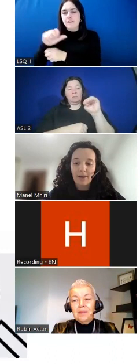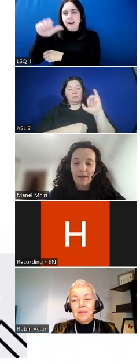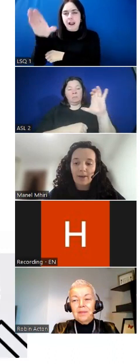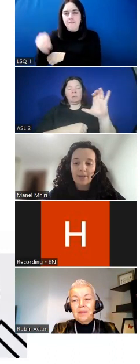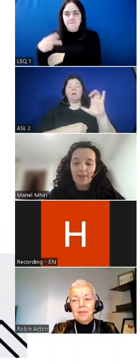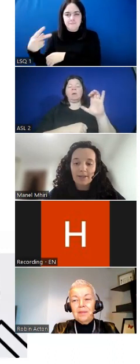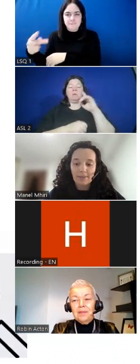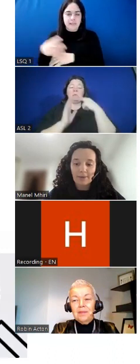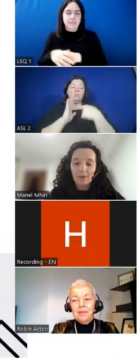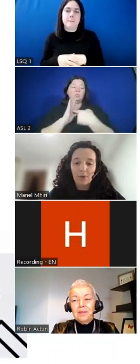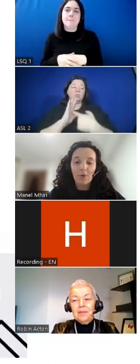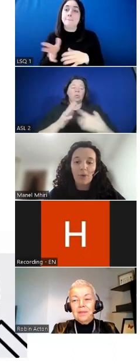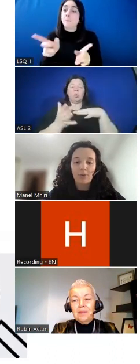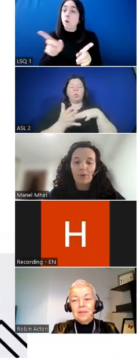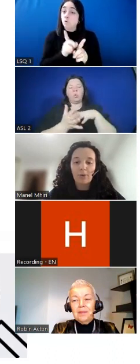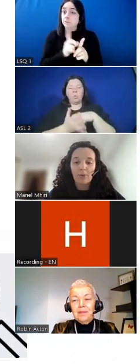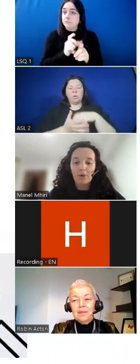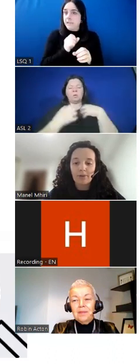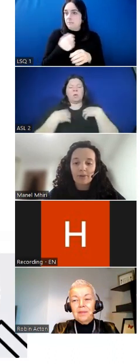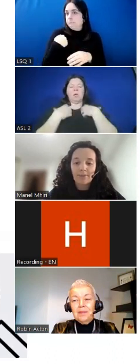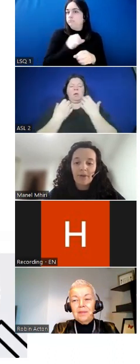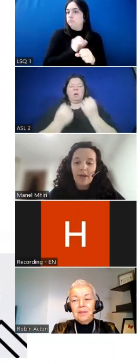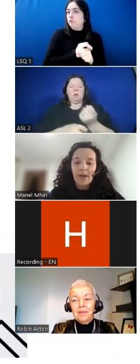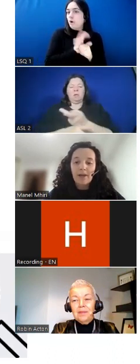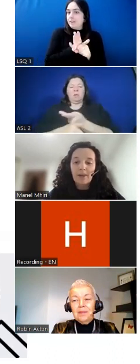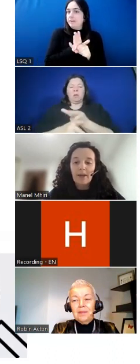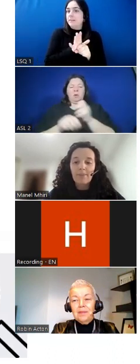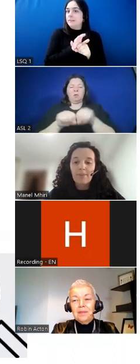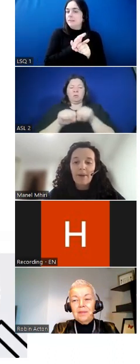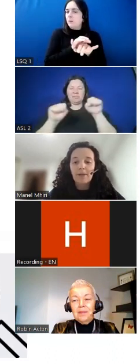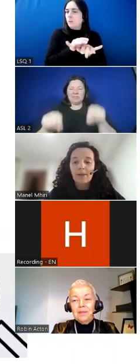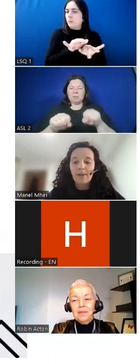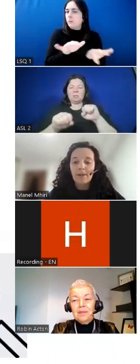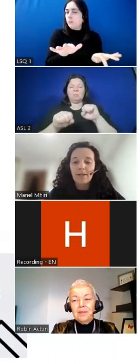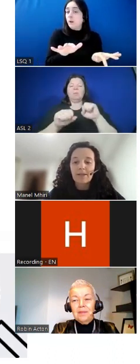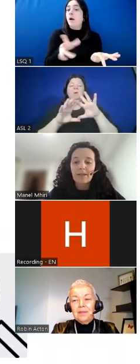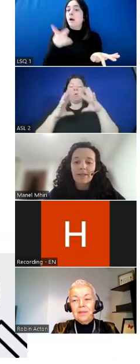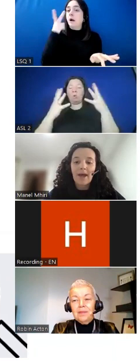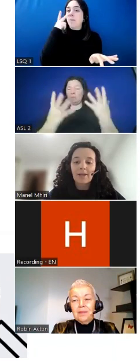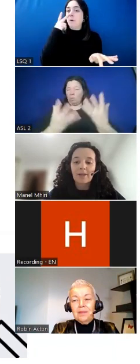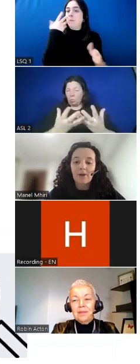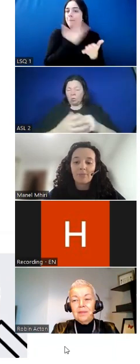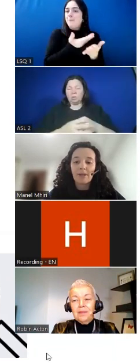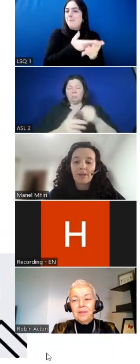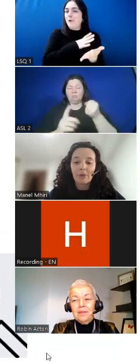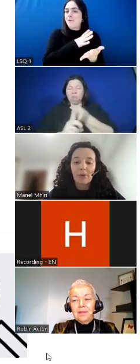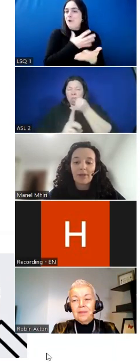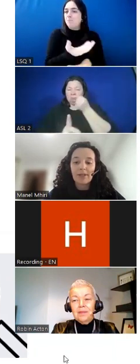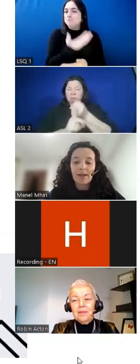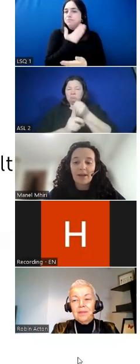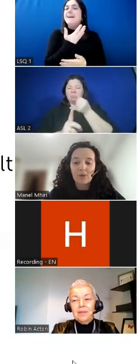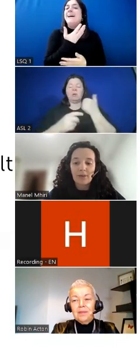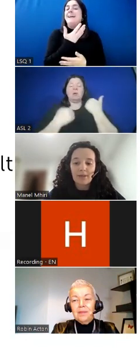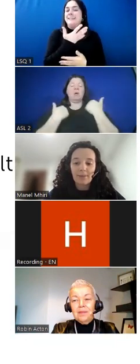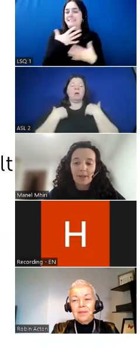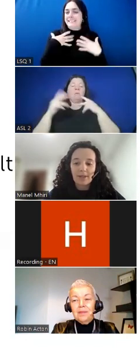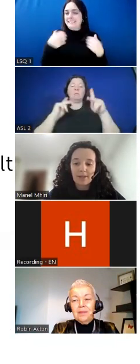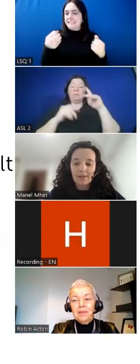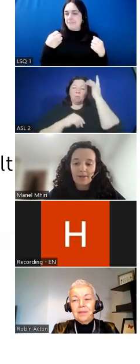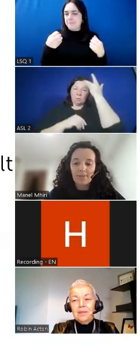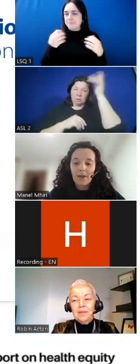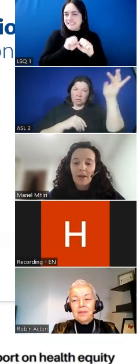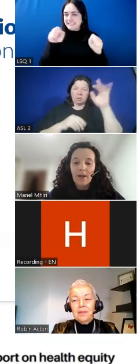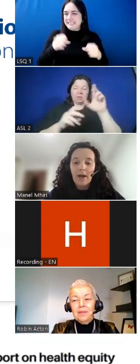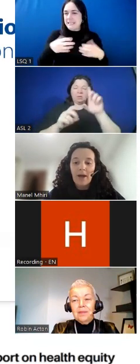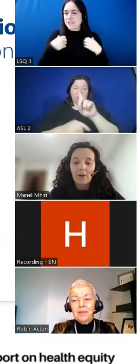of healthcare systems all over the world, and the impact that it has on people with intellectual